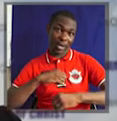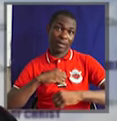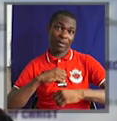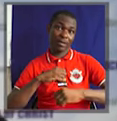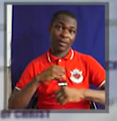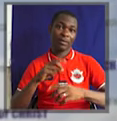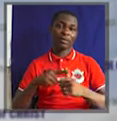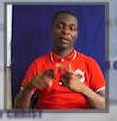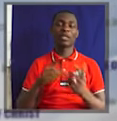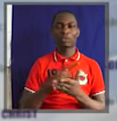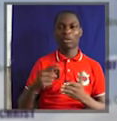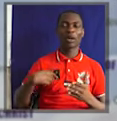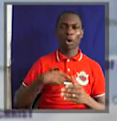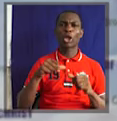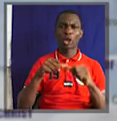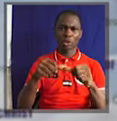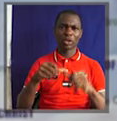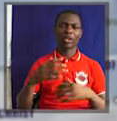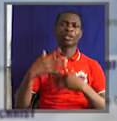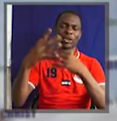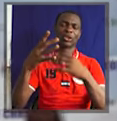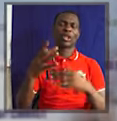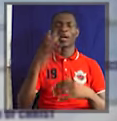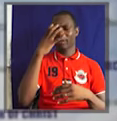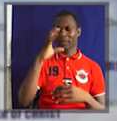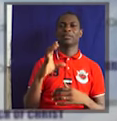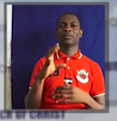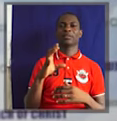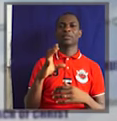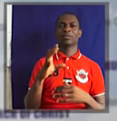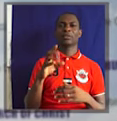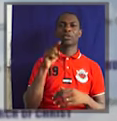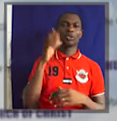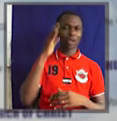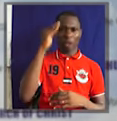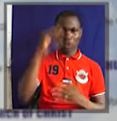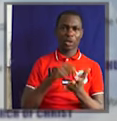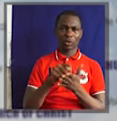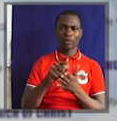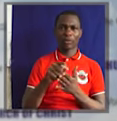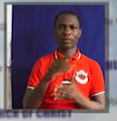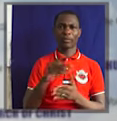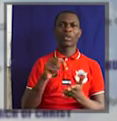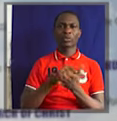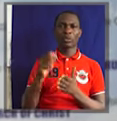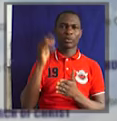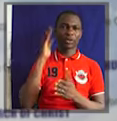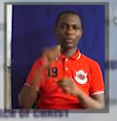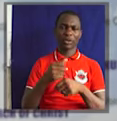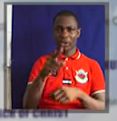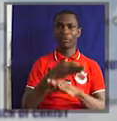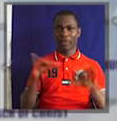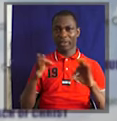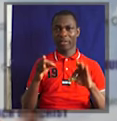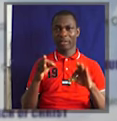week ye beto sa interesting study eso generational curses and you shall know the truth and